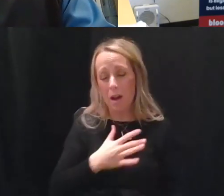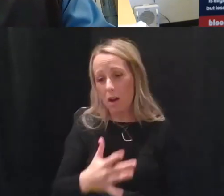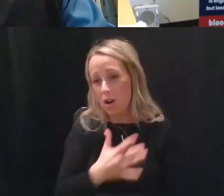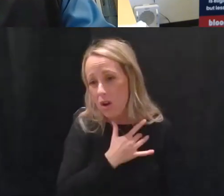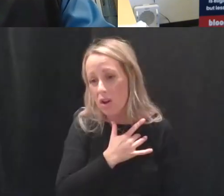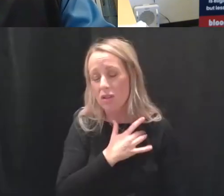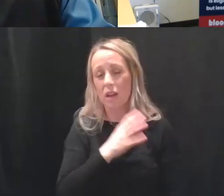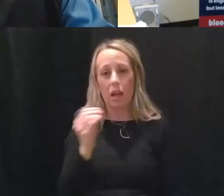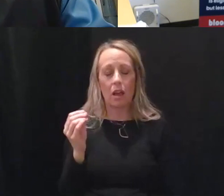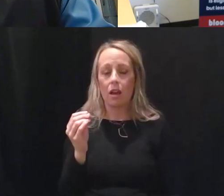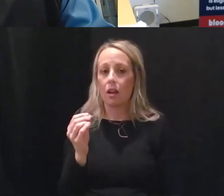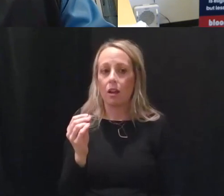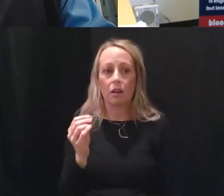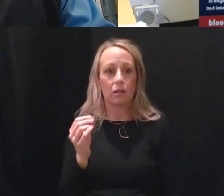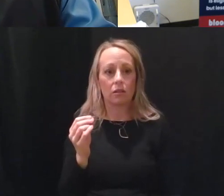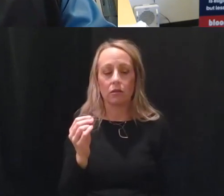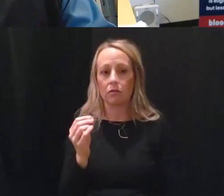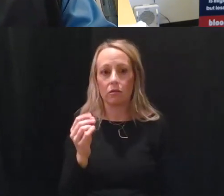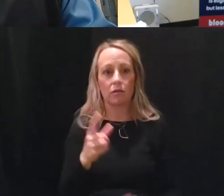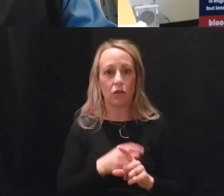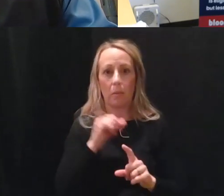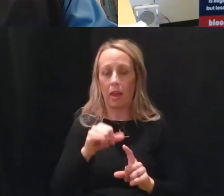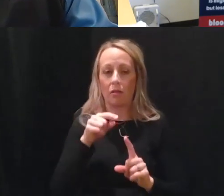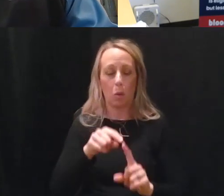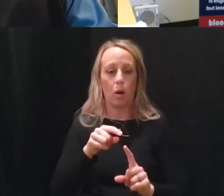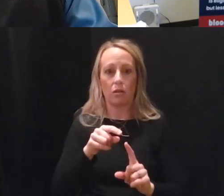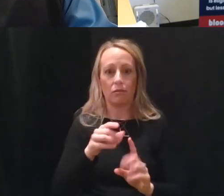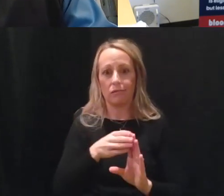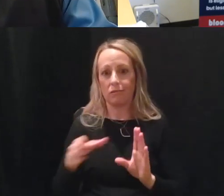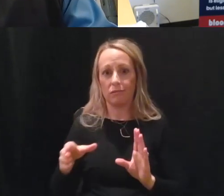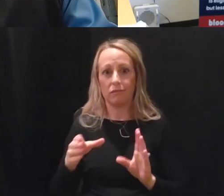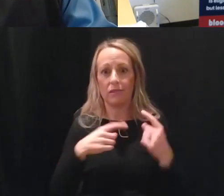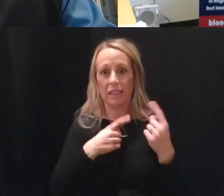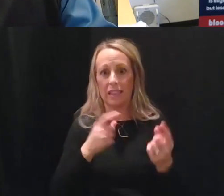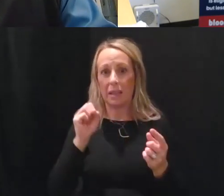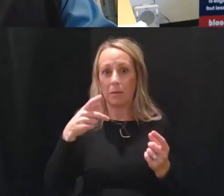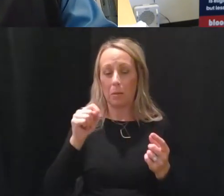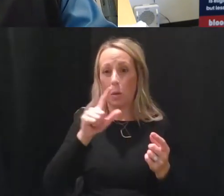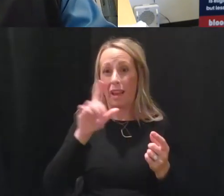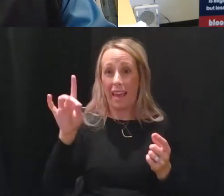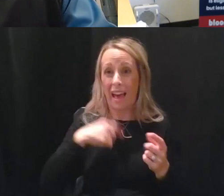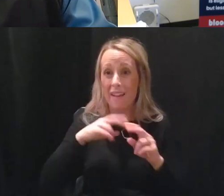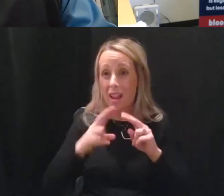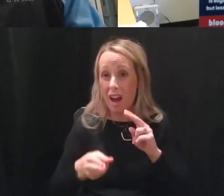And from there, I talk about, since September 28th, I've lost 65 pounds.